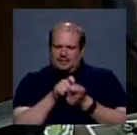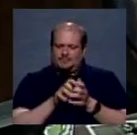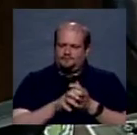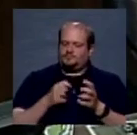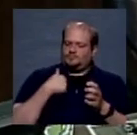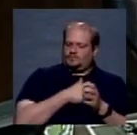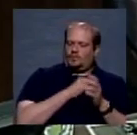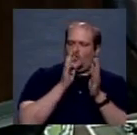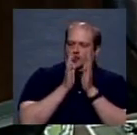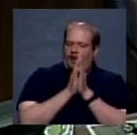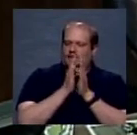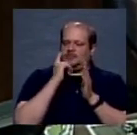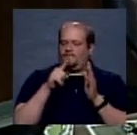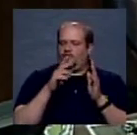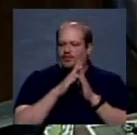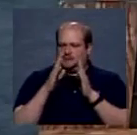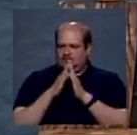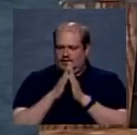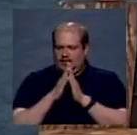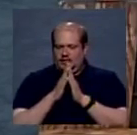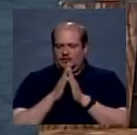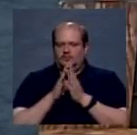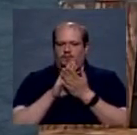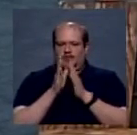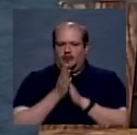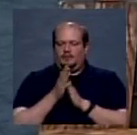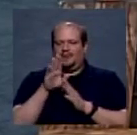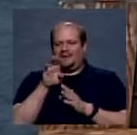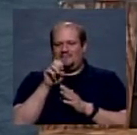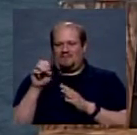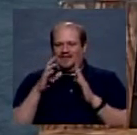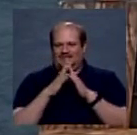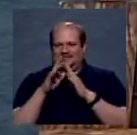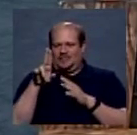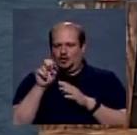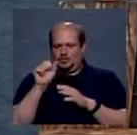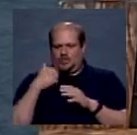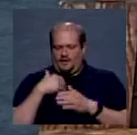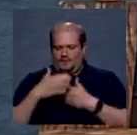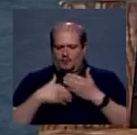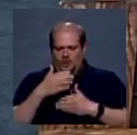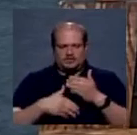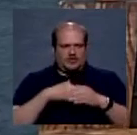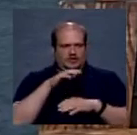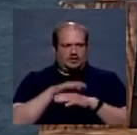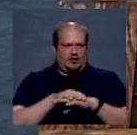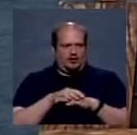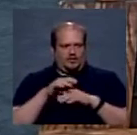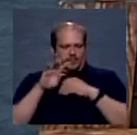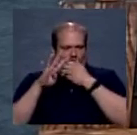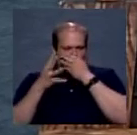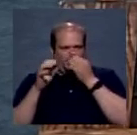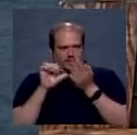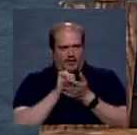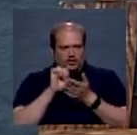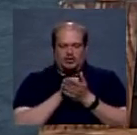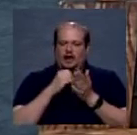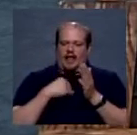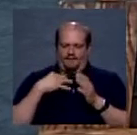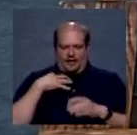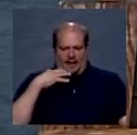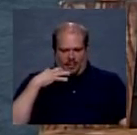we're asking for is for the city to consider becoming a Bee City USA. There is a process which is on, the fourth page. There's an application. The back of the